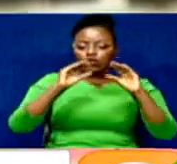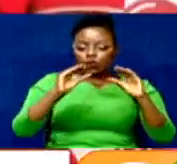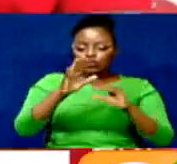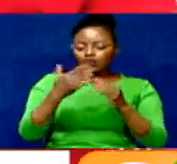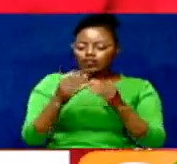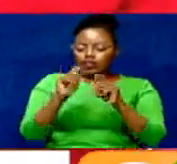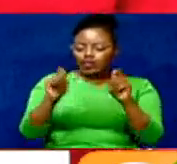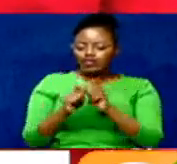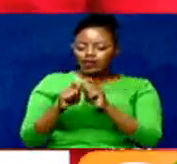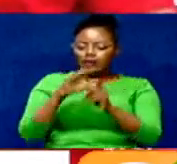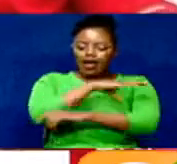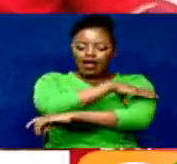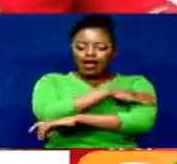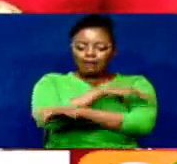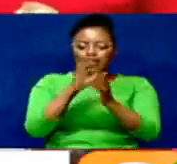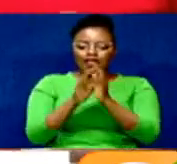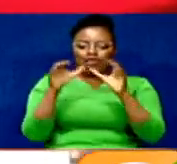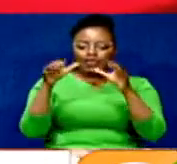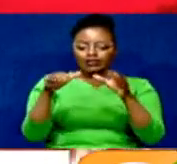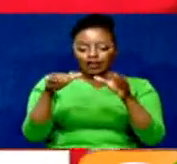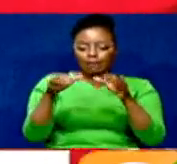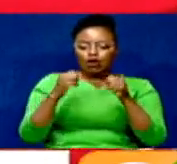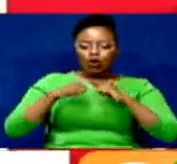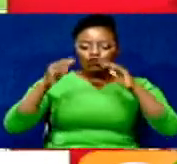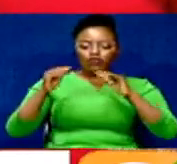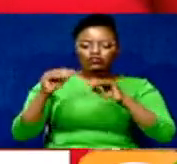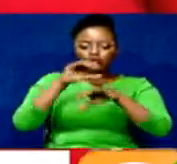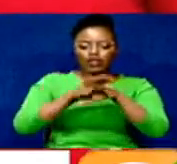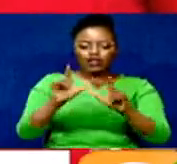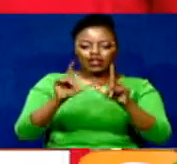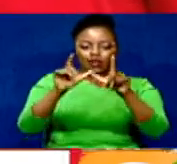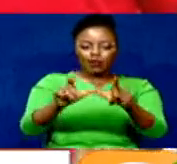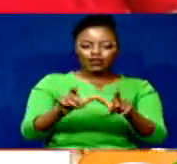captain and other club officials in receiving the award.